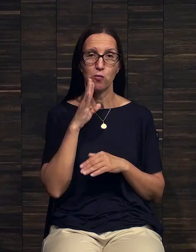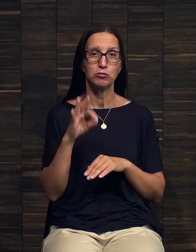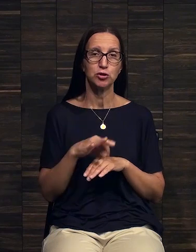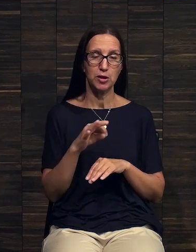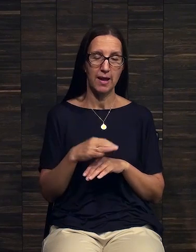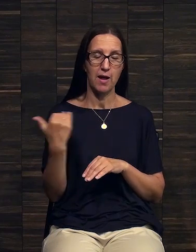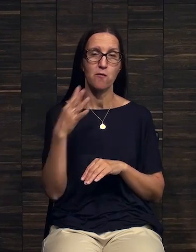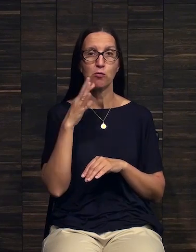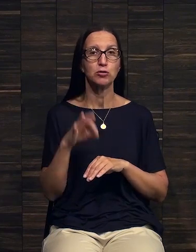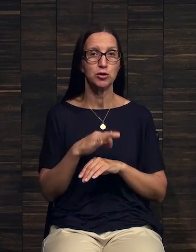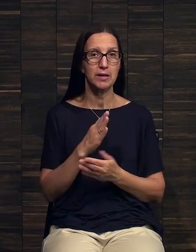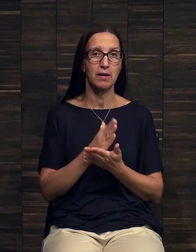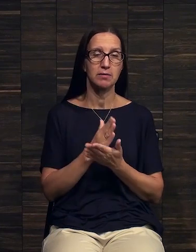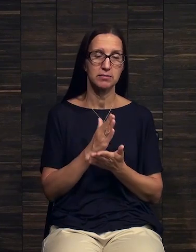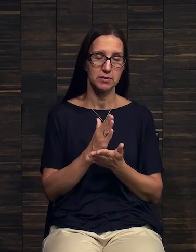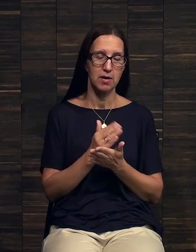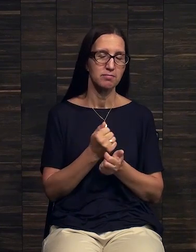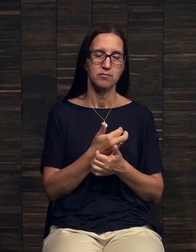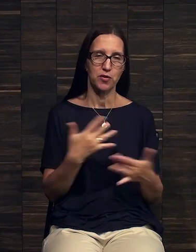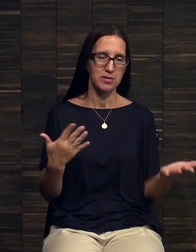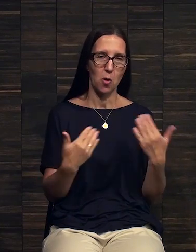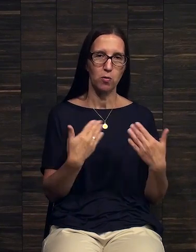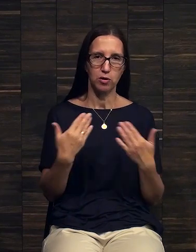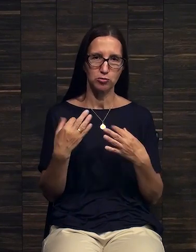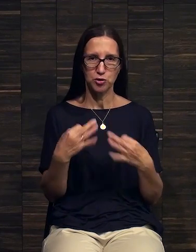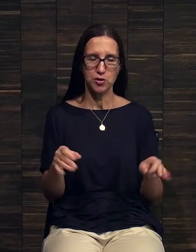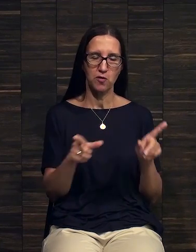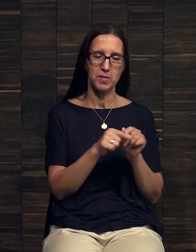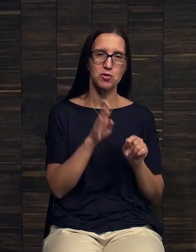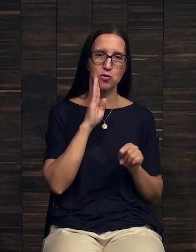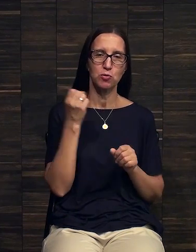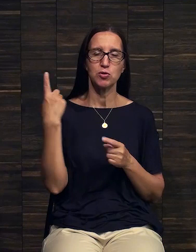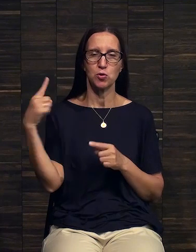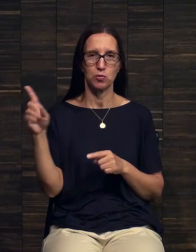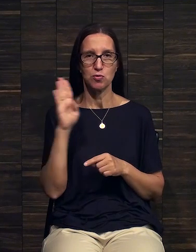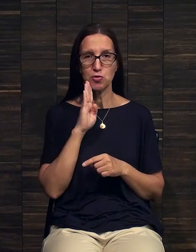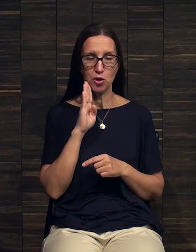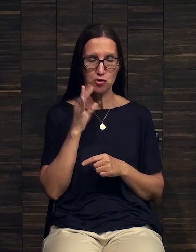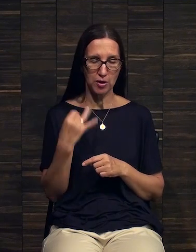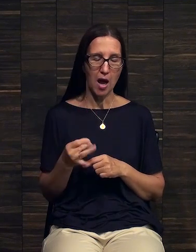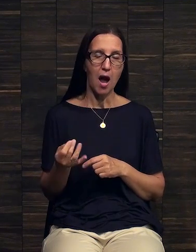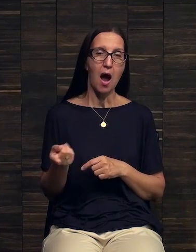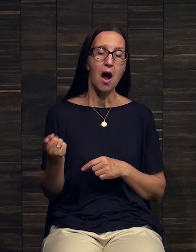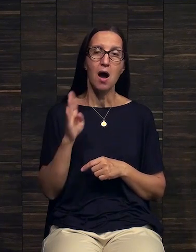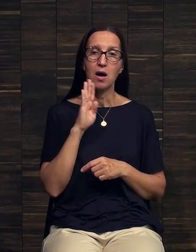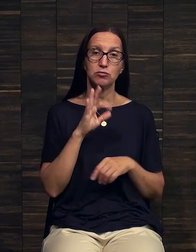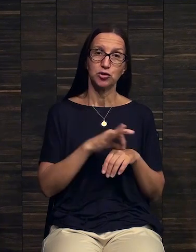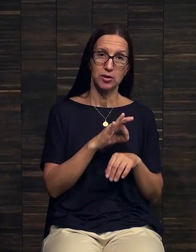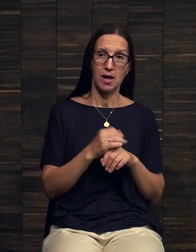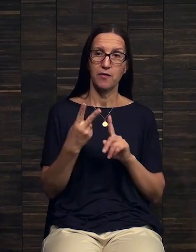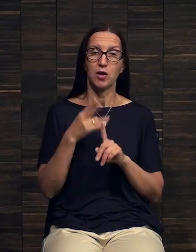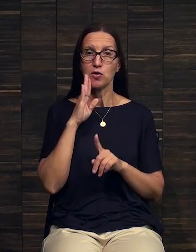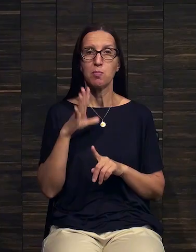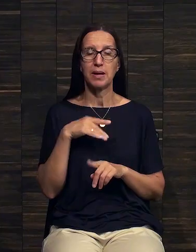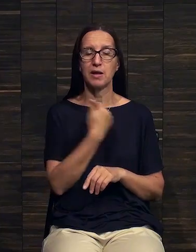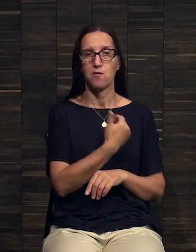And his wife, he was in polygamic relations with two women,